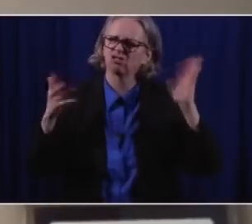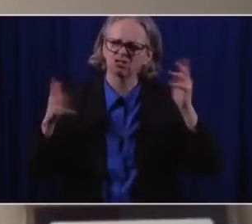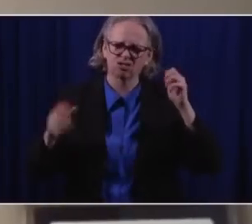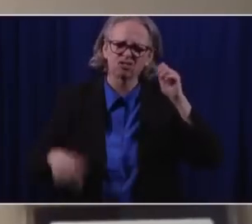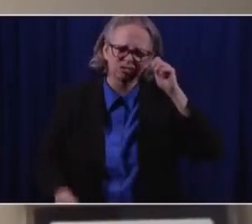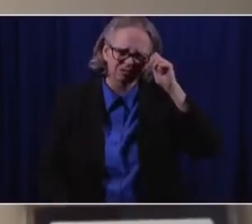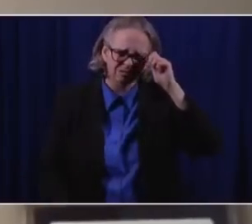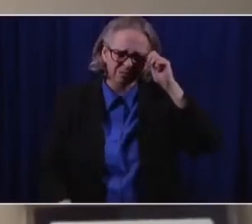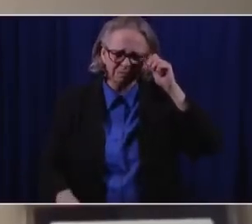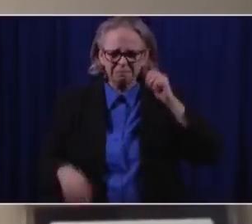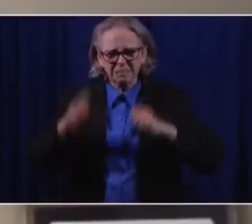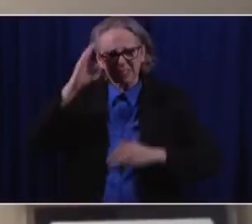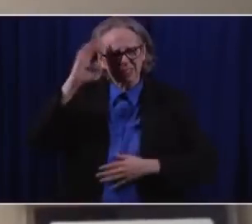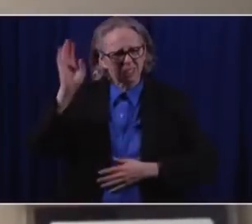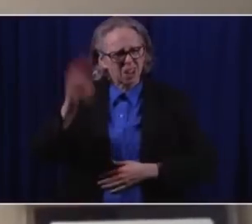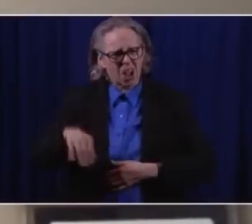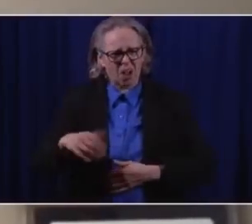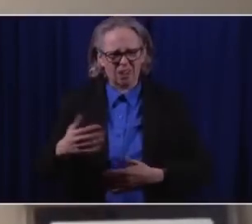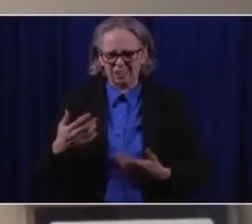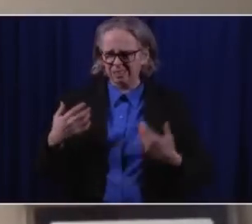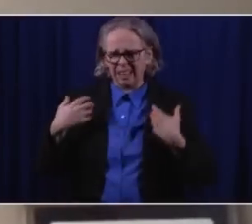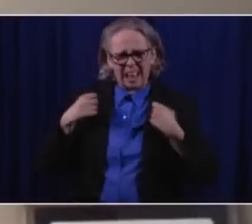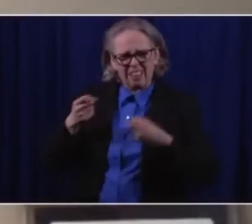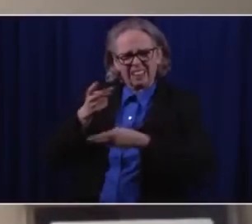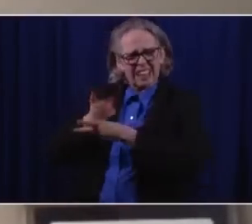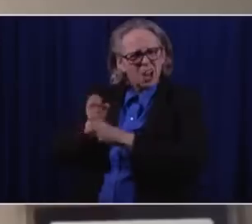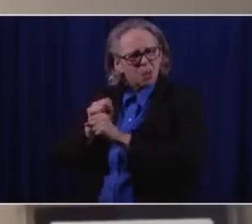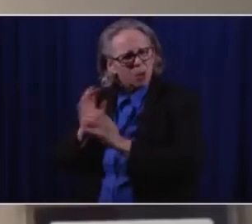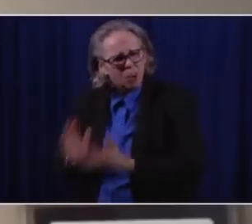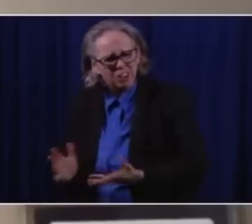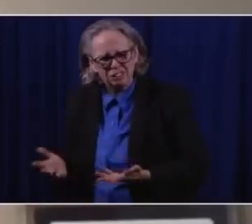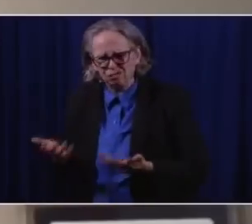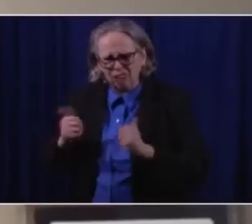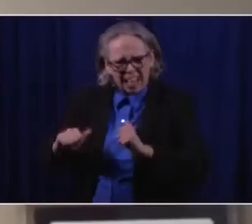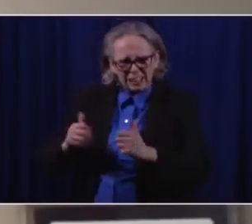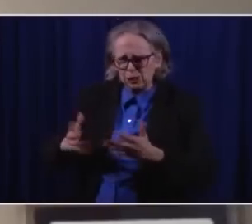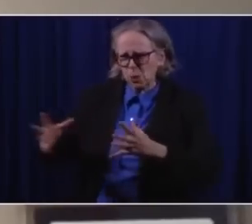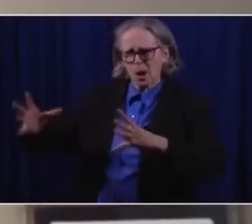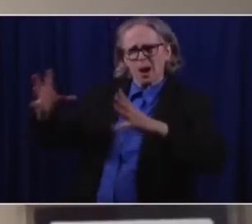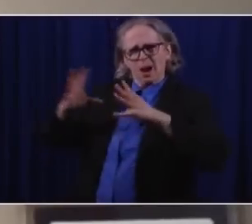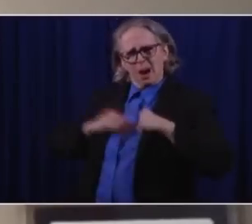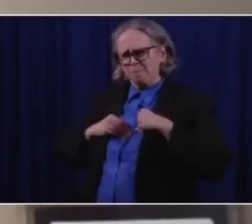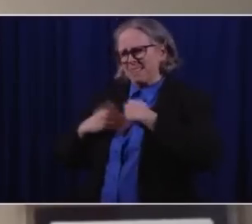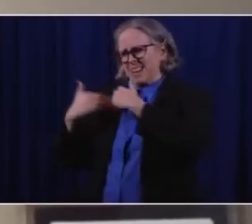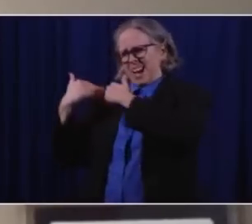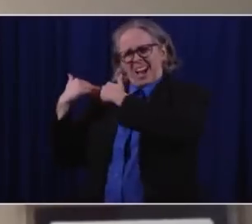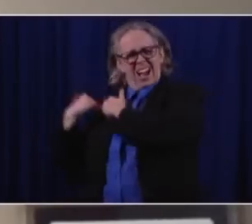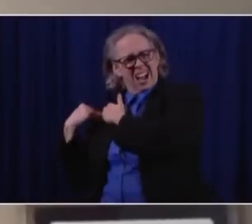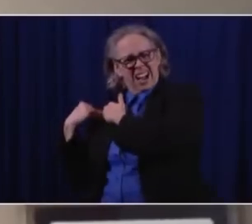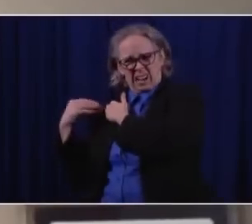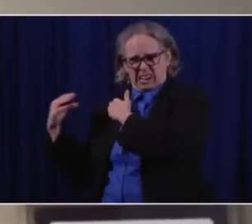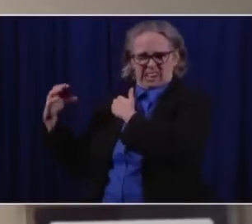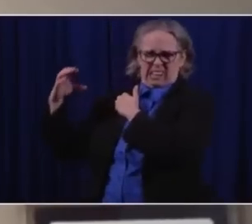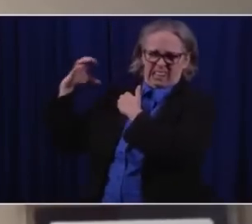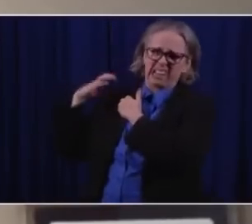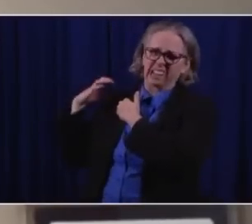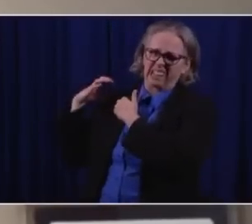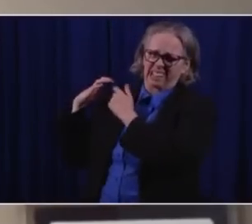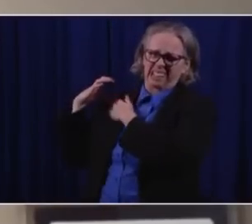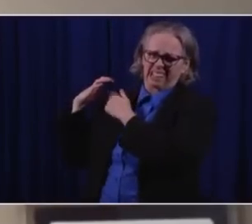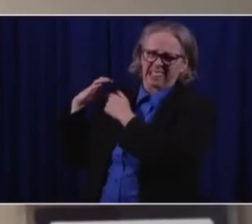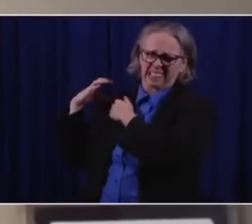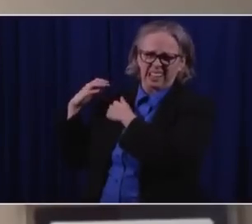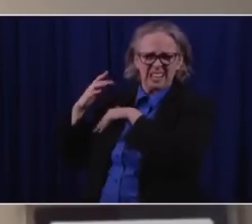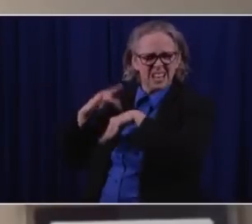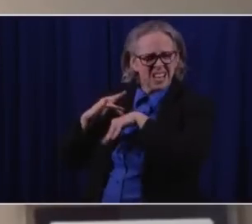to all people, but COVID is overcoming our normal business, and it's sometimes all that we think about from the time we wake up until the time we